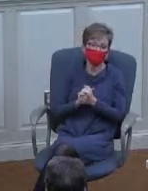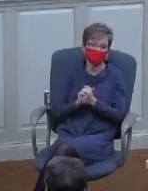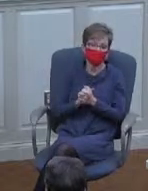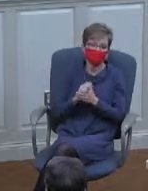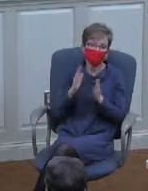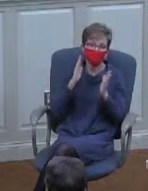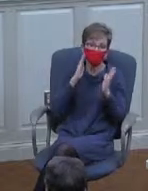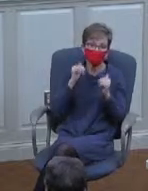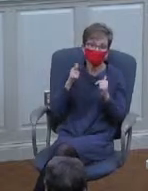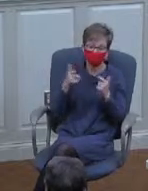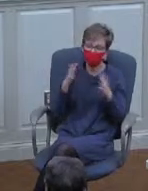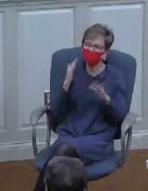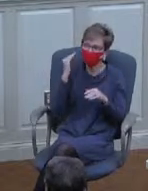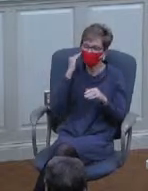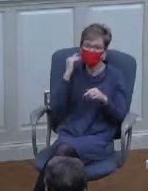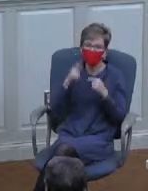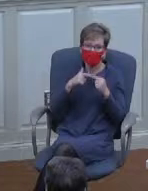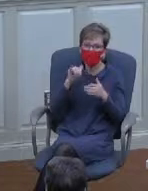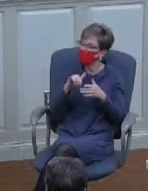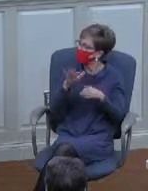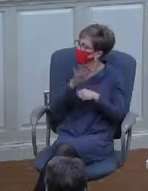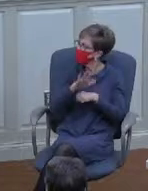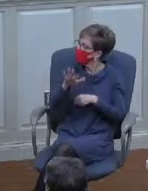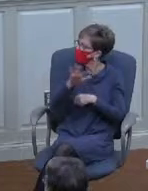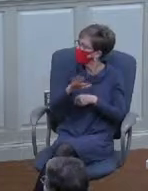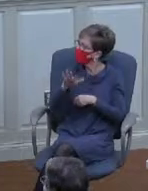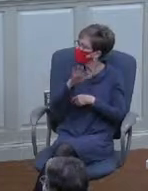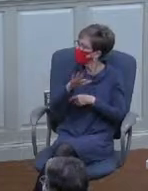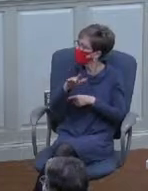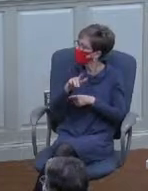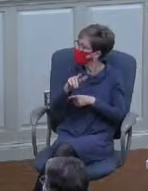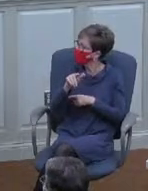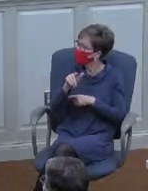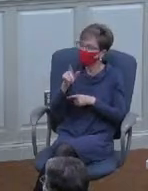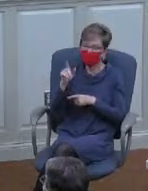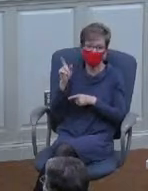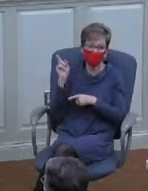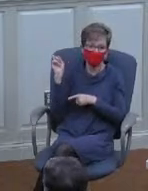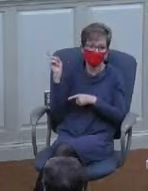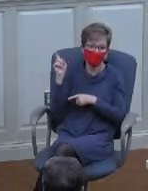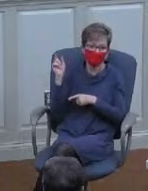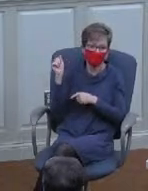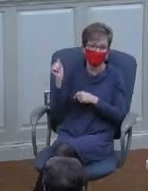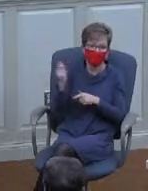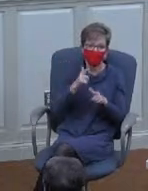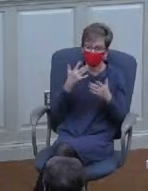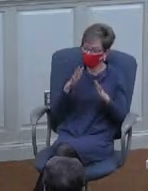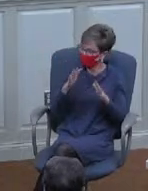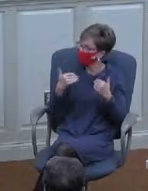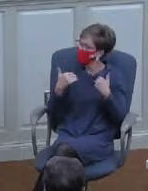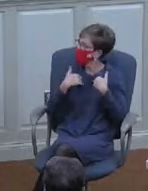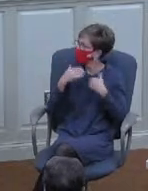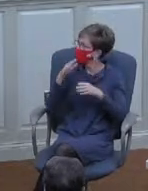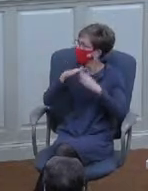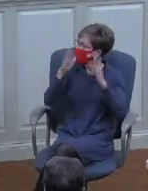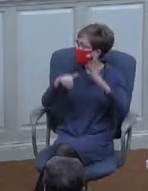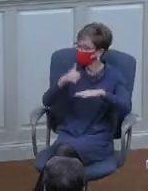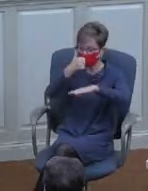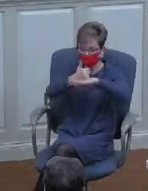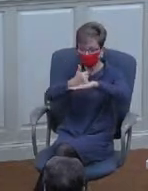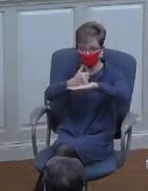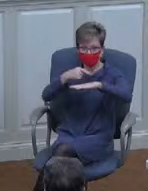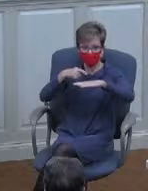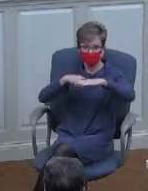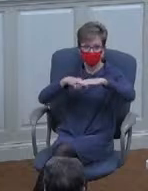Hopefully you all are aware of this area. Essentially, all it really comes down to is this the existing house on top of